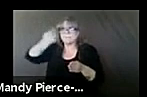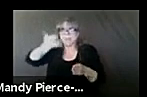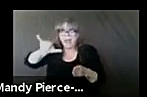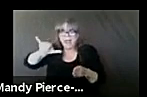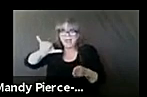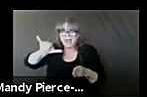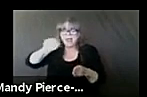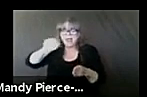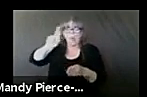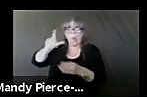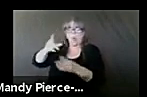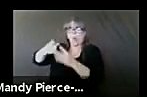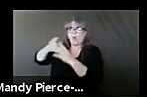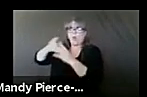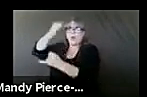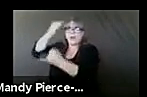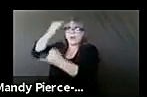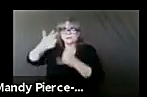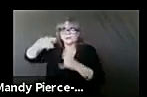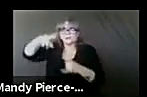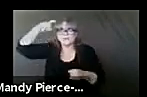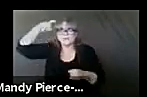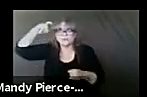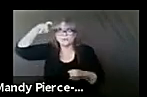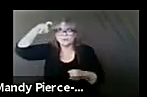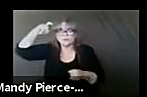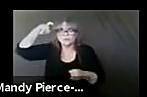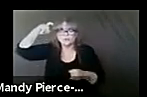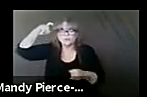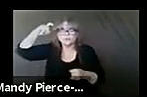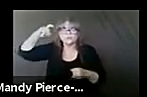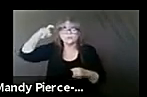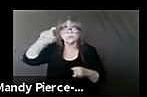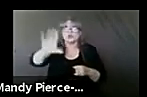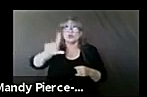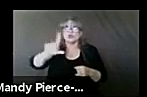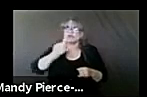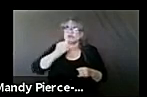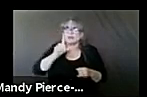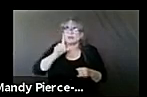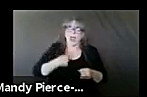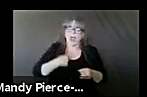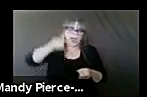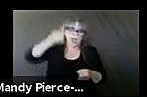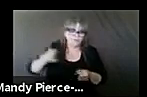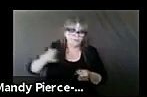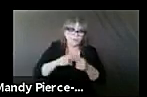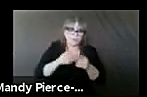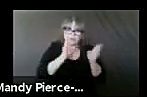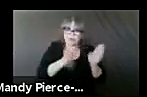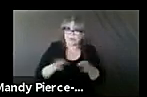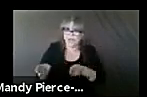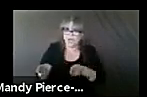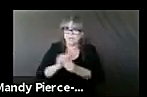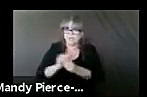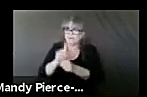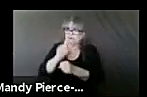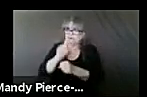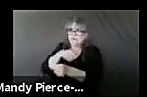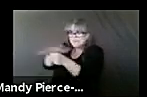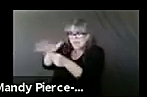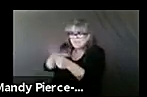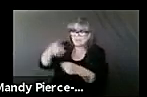our healthcare system and ensure we have adequate PPE, ventilators, supplies, hospital beds. Ideally, we would like to